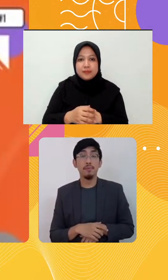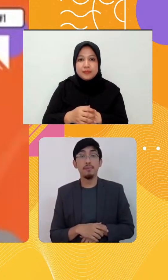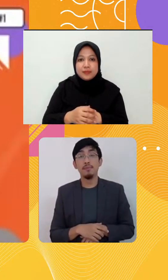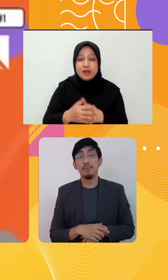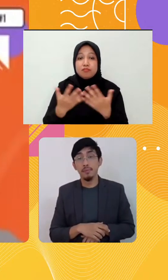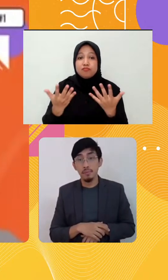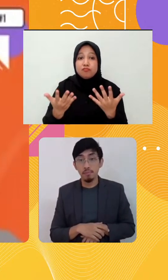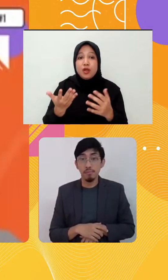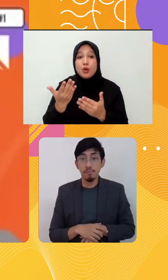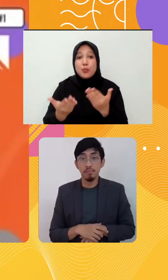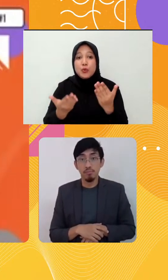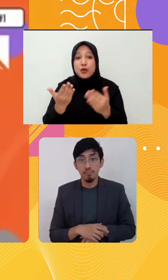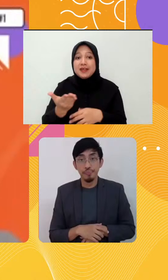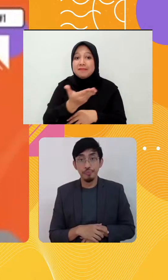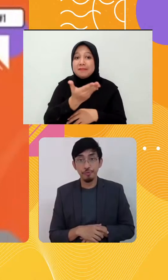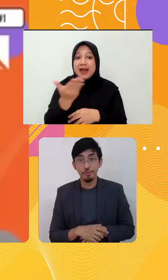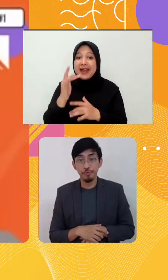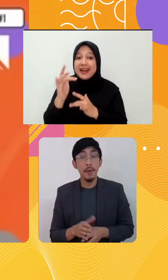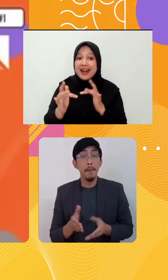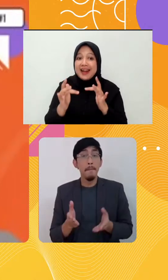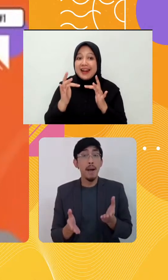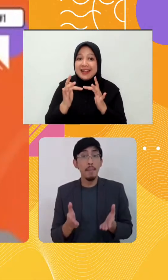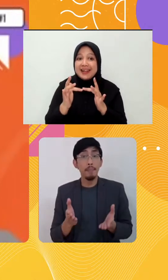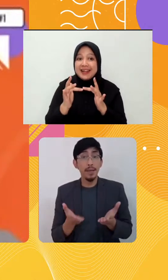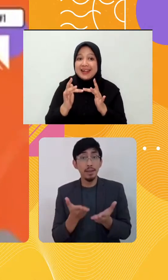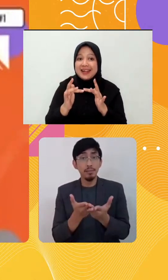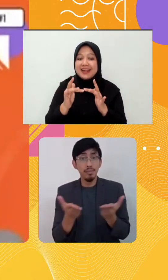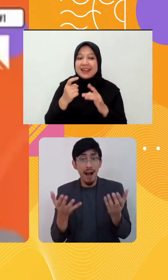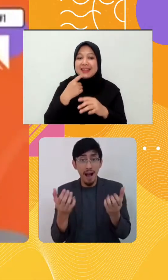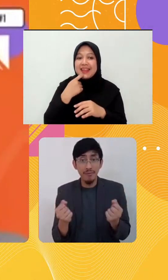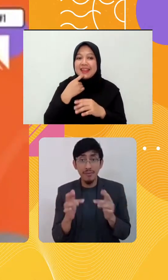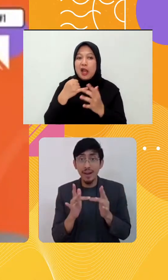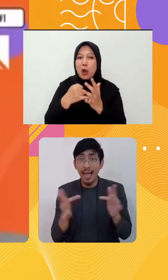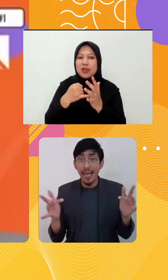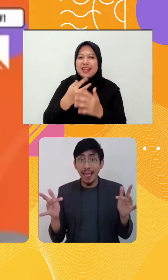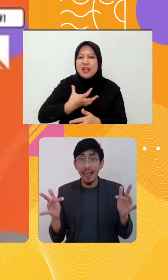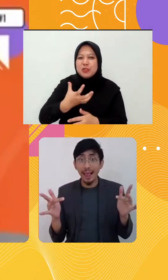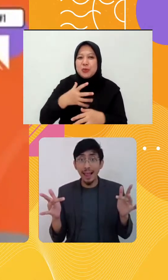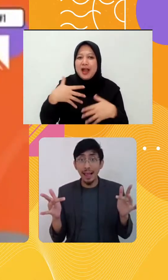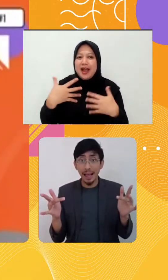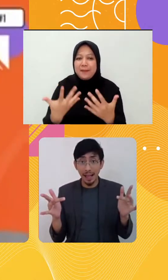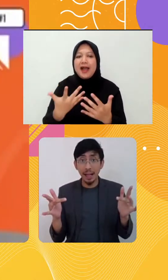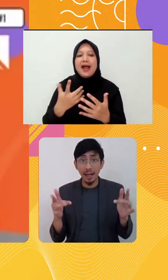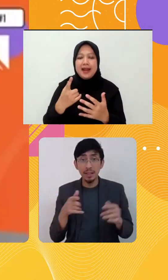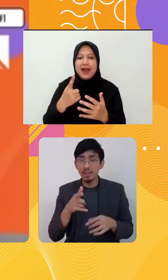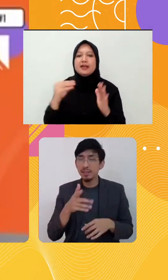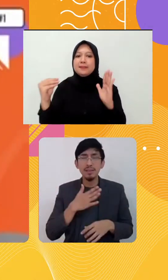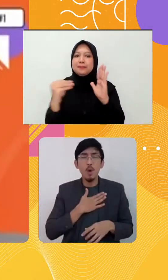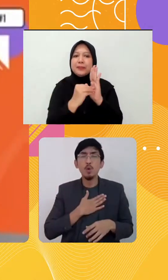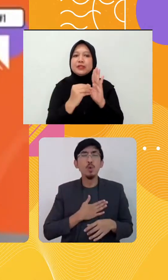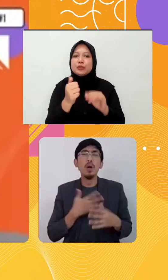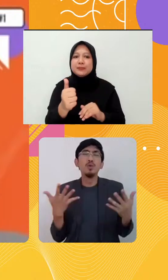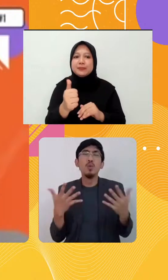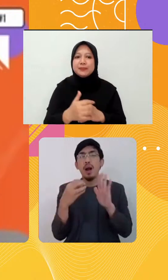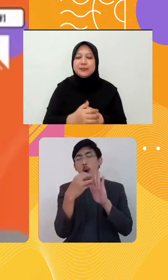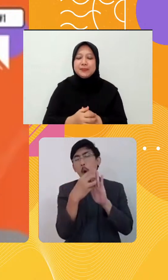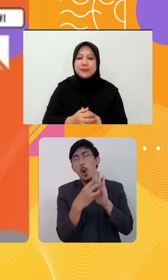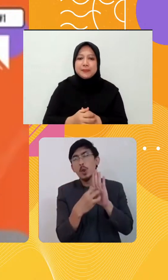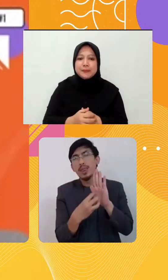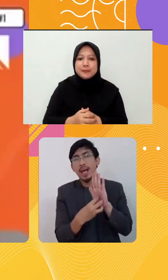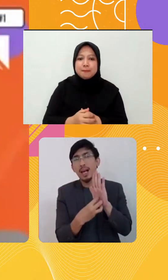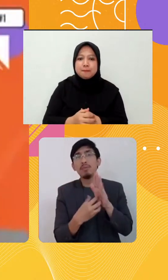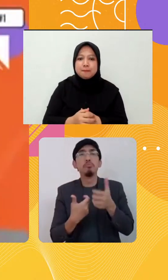or short link, you can put here. And thank you.